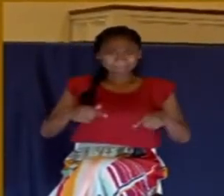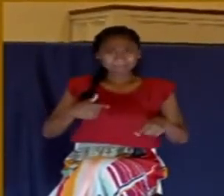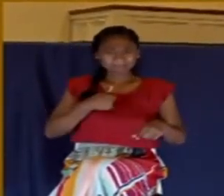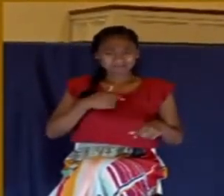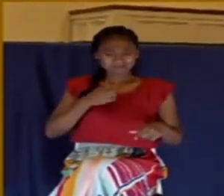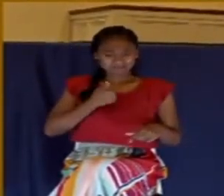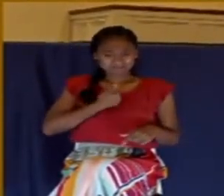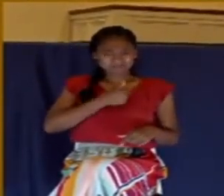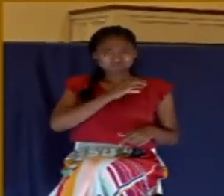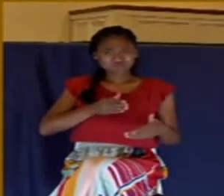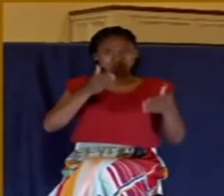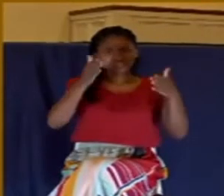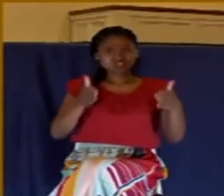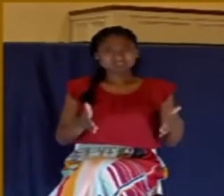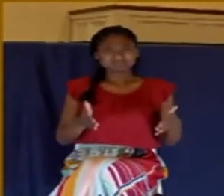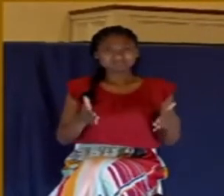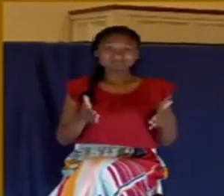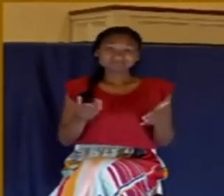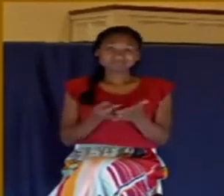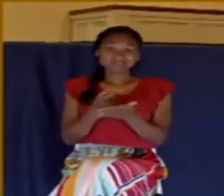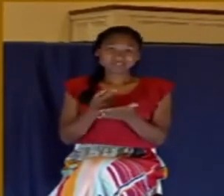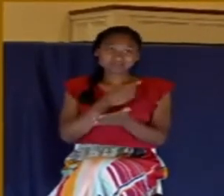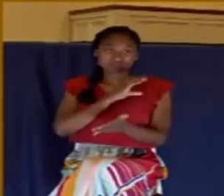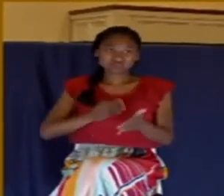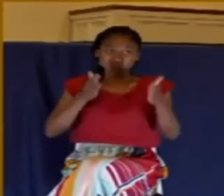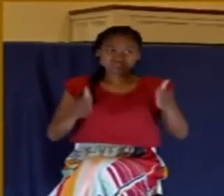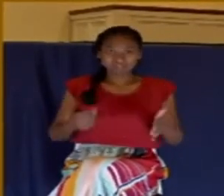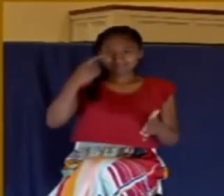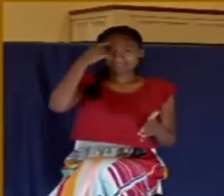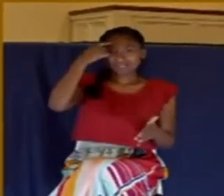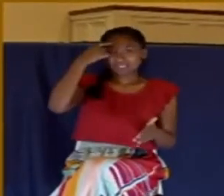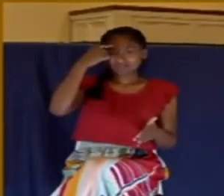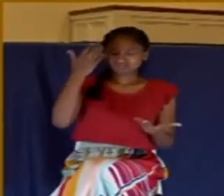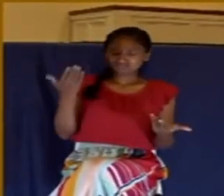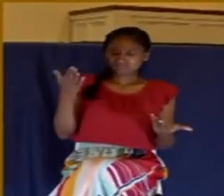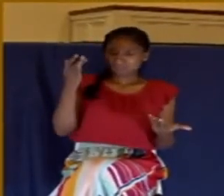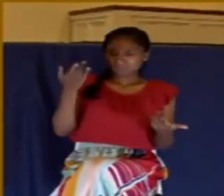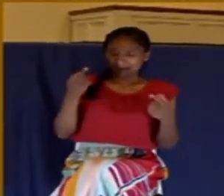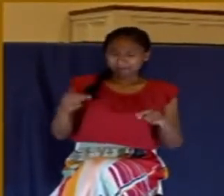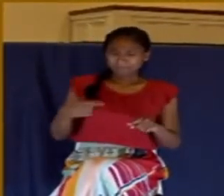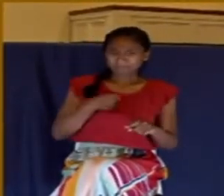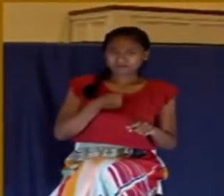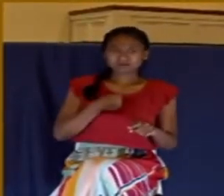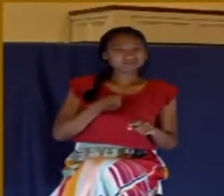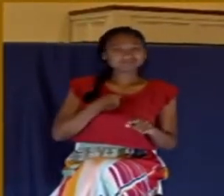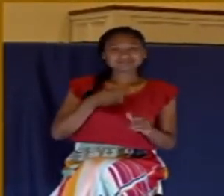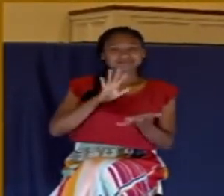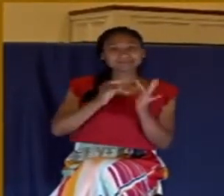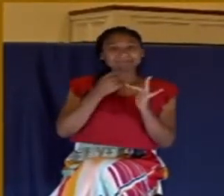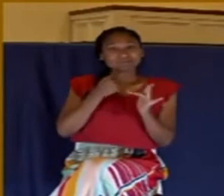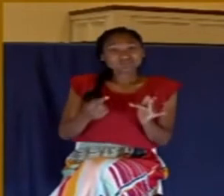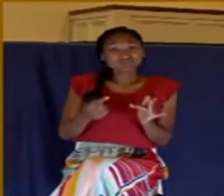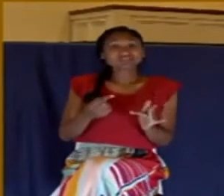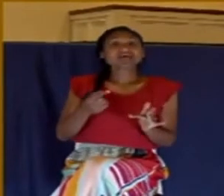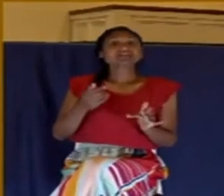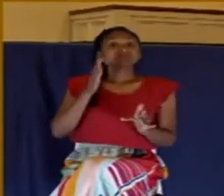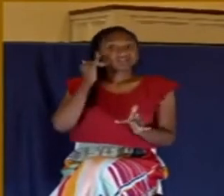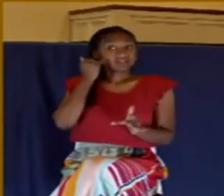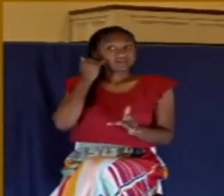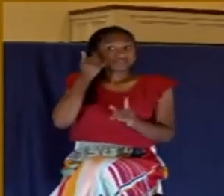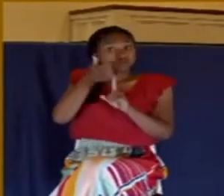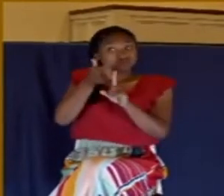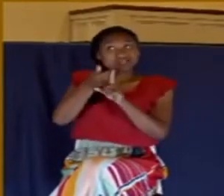Christian. Sometimes Christians think that way. The Bible says, look, if you're a child of God, you're going to experience